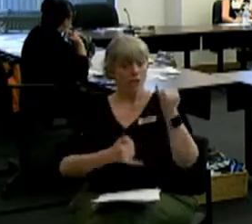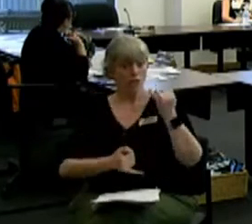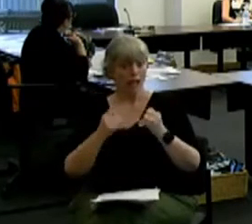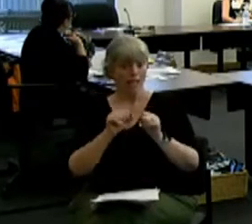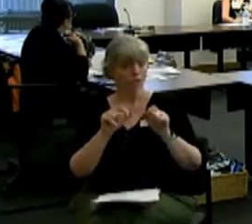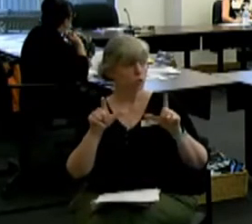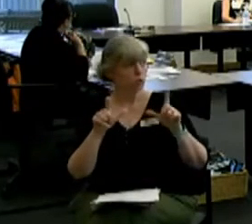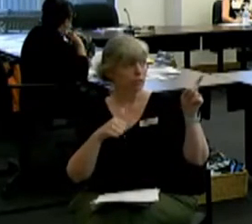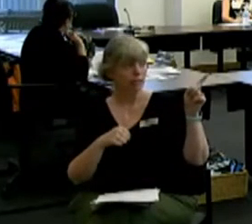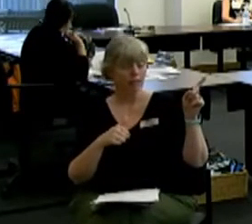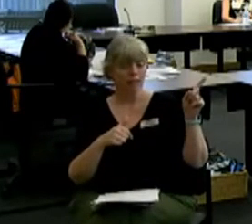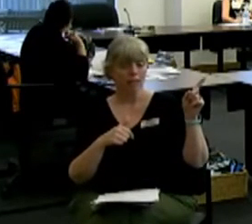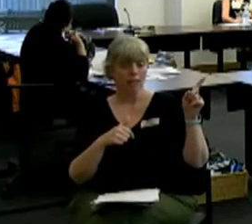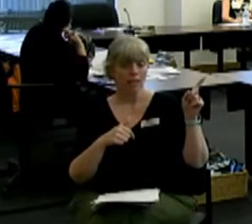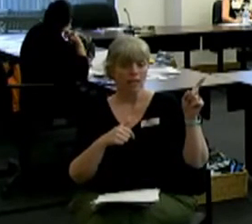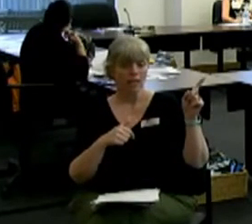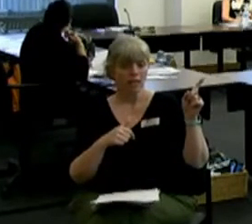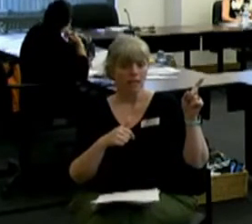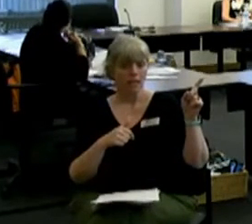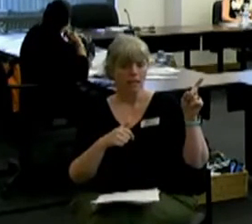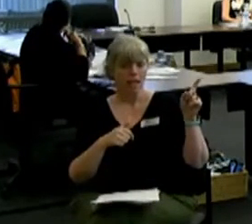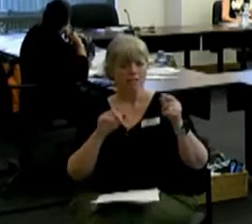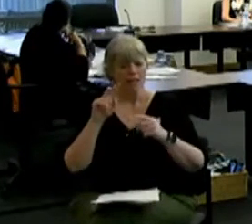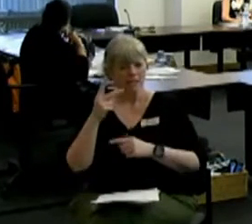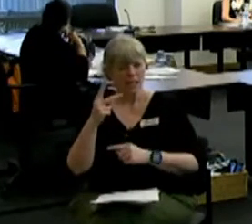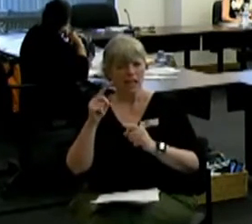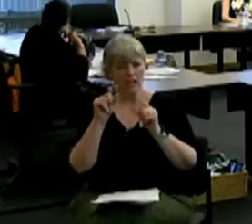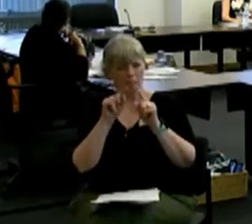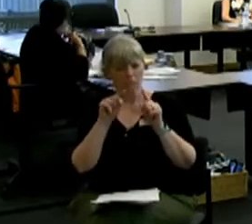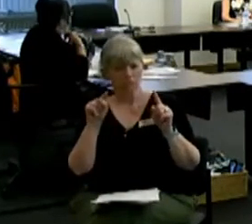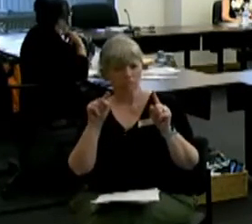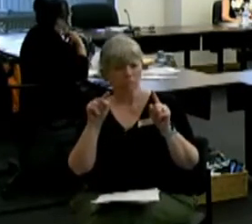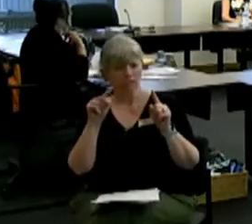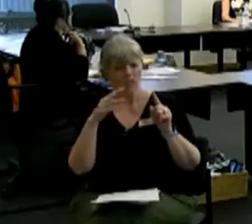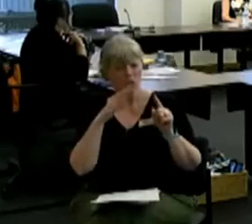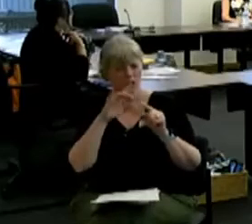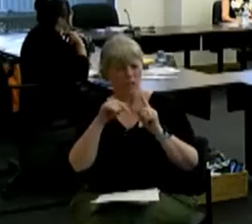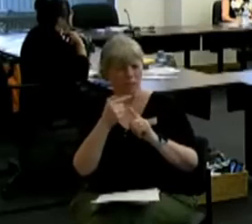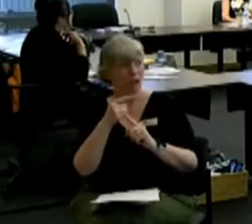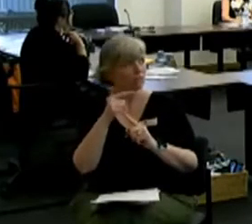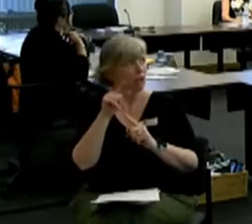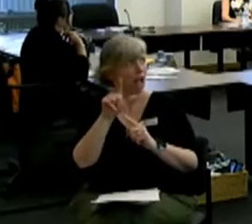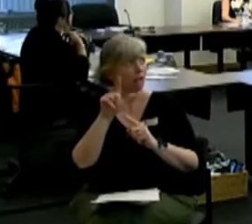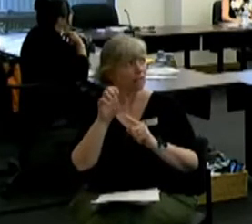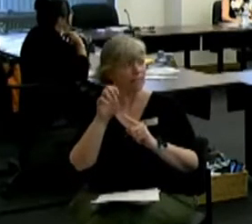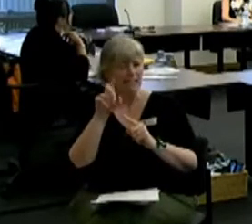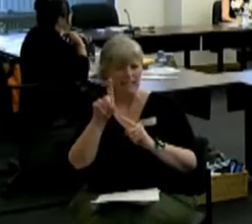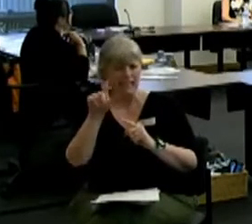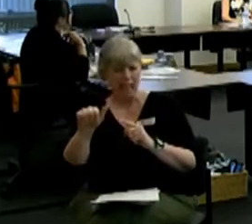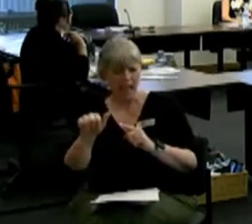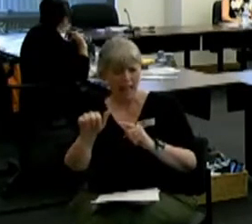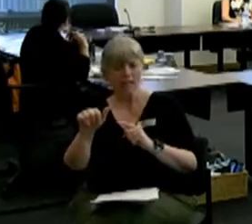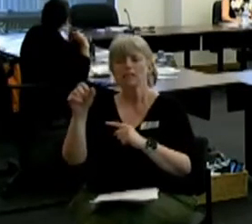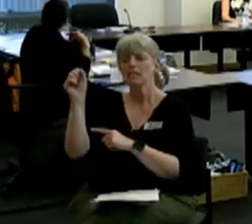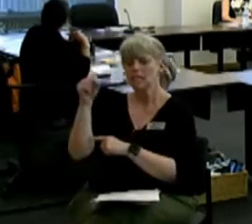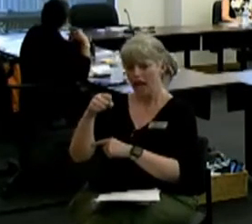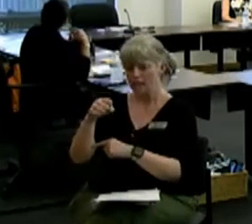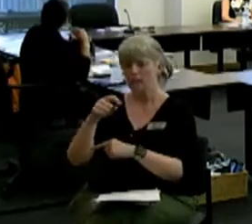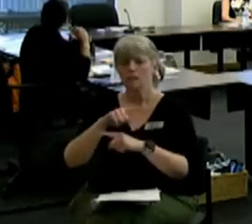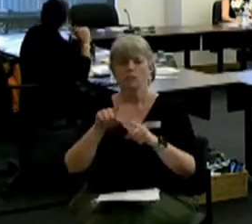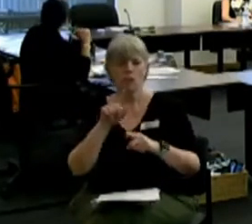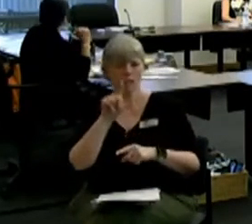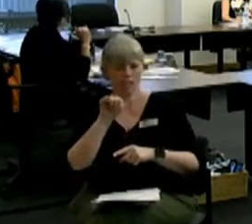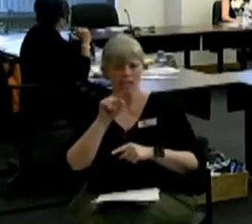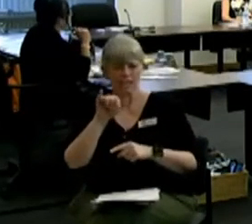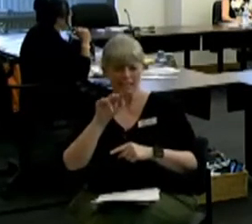screen, the one after this, that second bullet, I believe, are you talking about LEDA, L-E-D-A? Yes. Mhm. So it's the